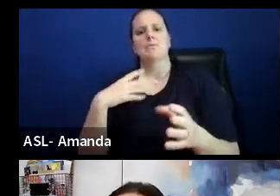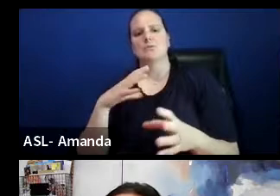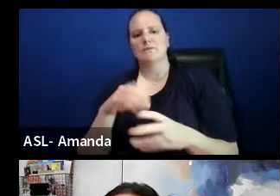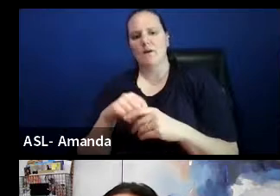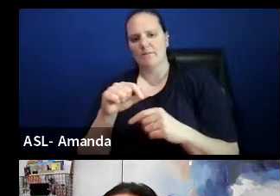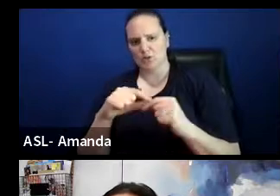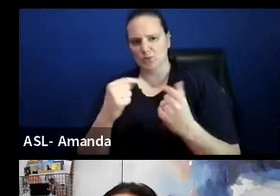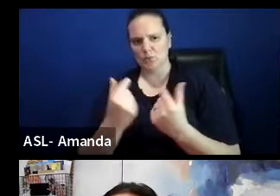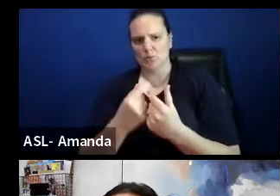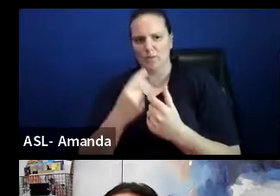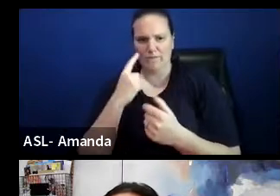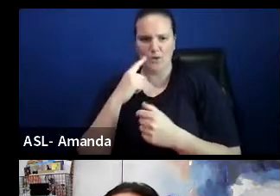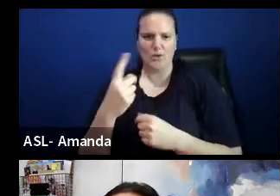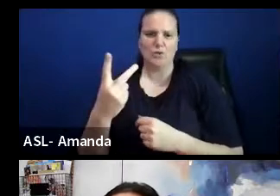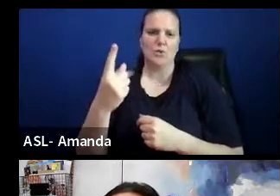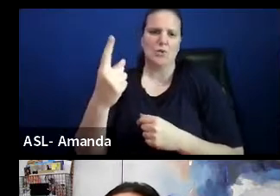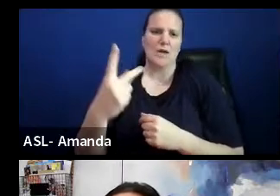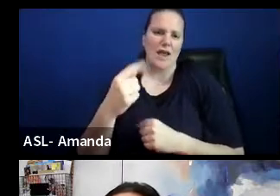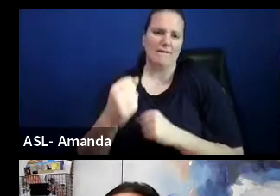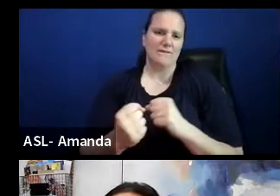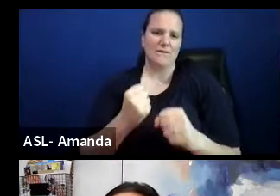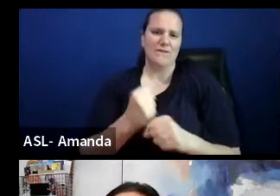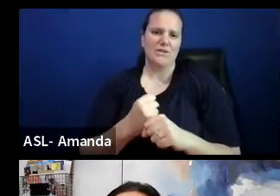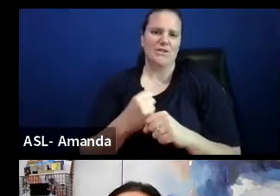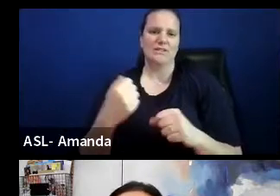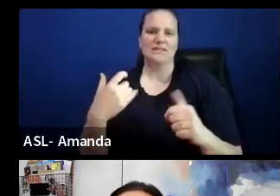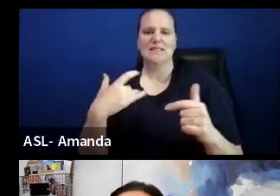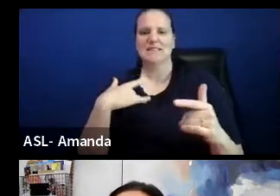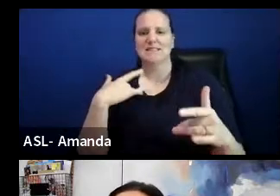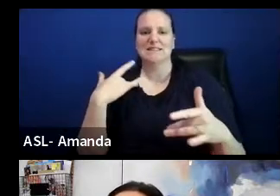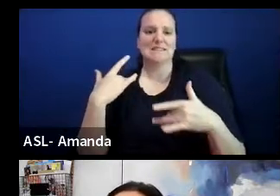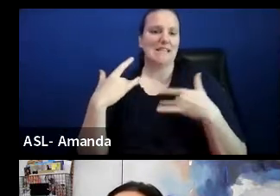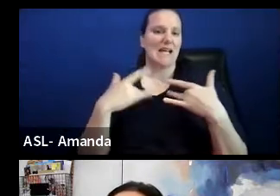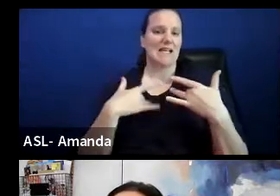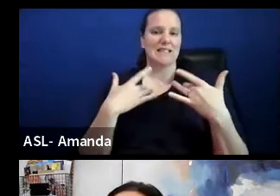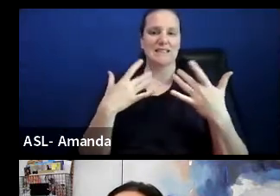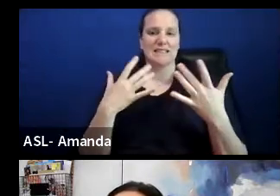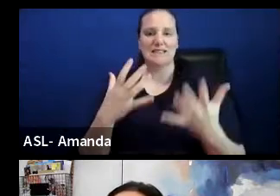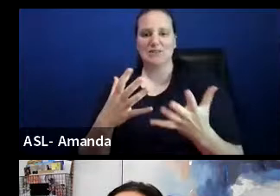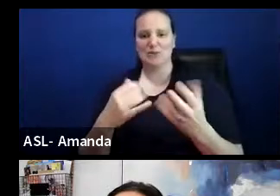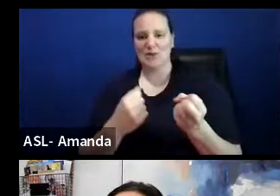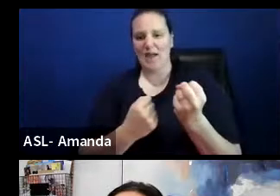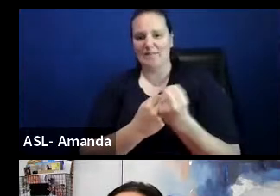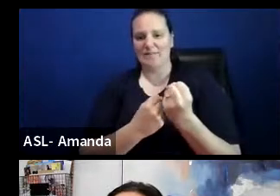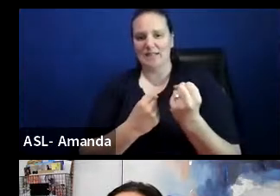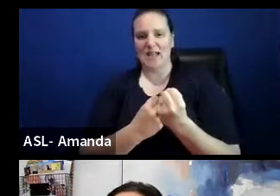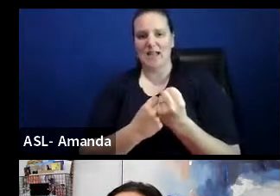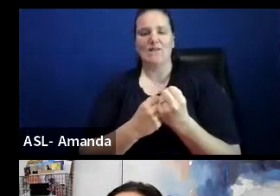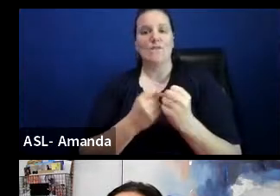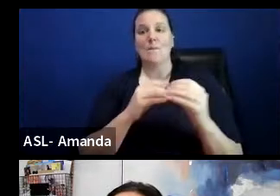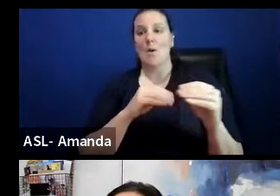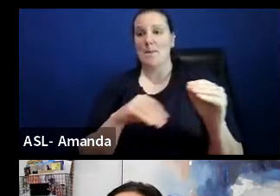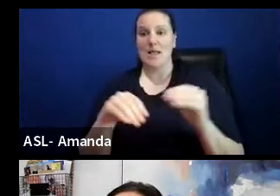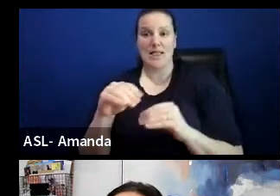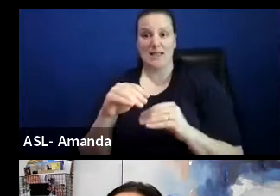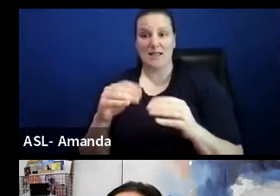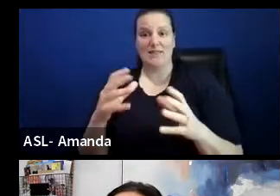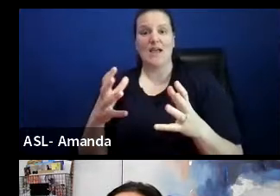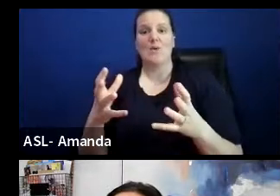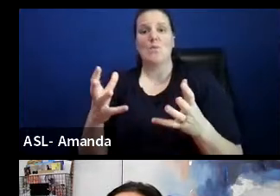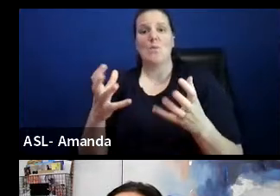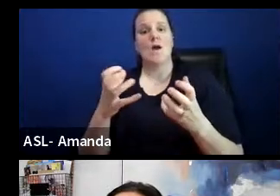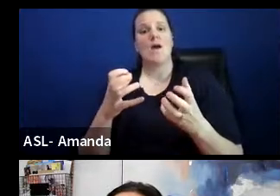for 2.5 years, and they're excited to kind of get, if we're advocating for mobility, they want to be able